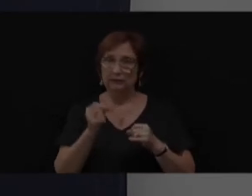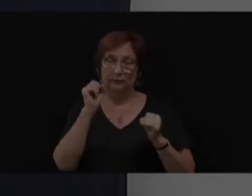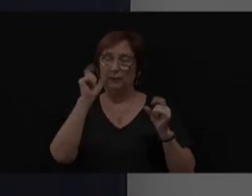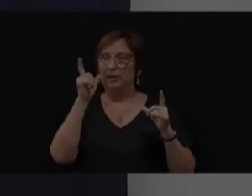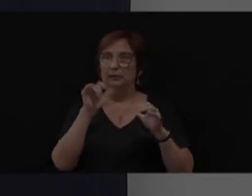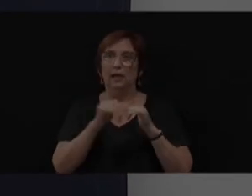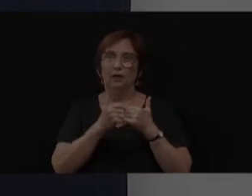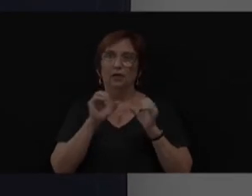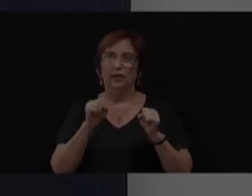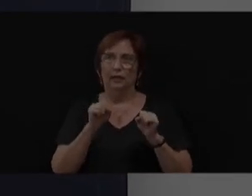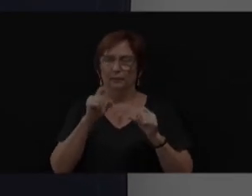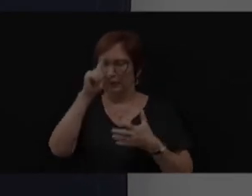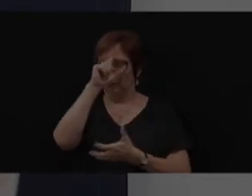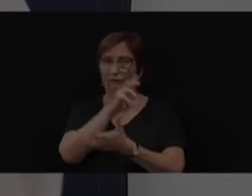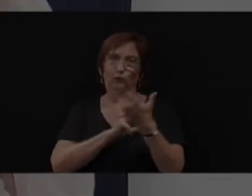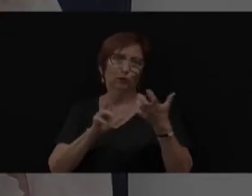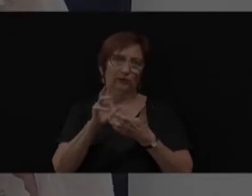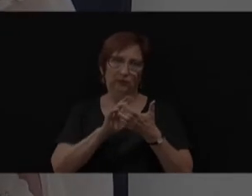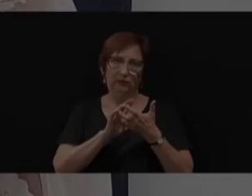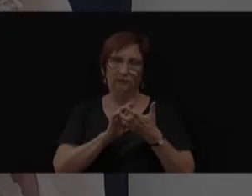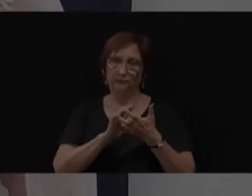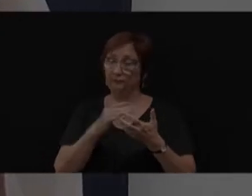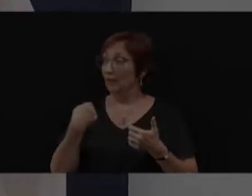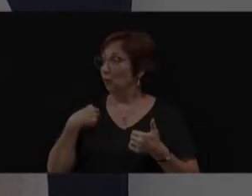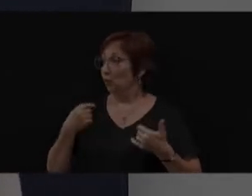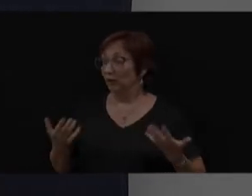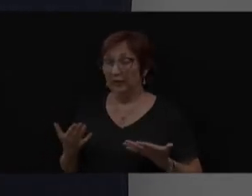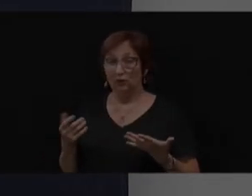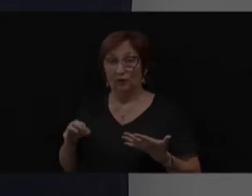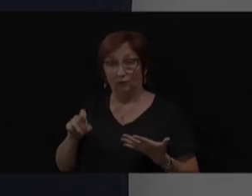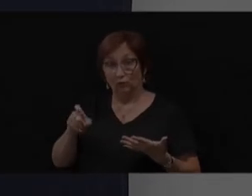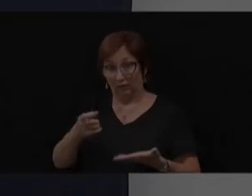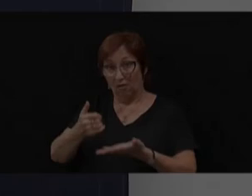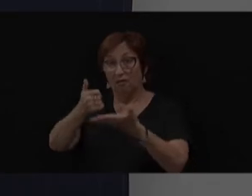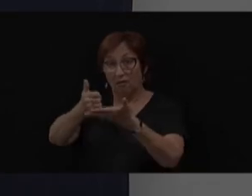south. And Jamie and I will be around if you need any.